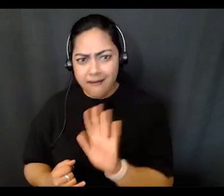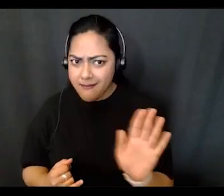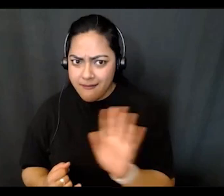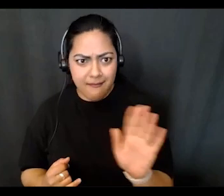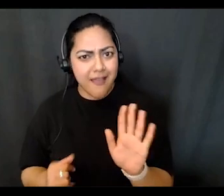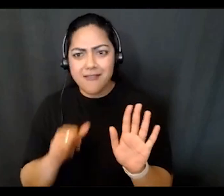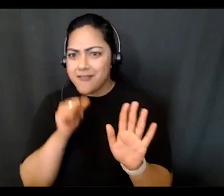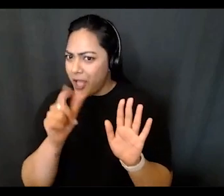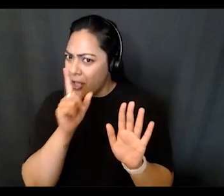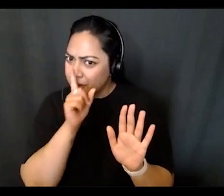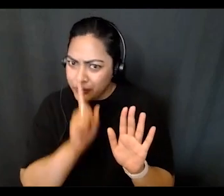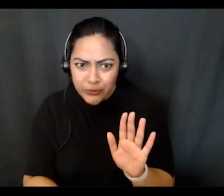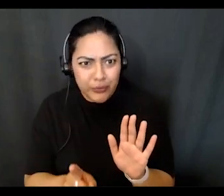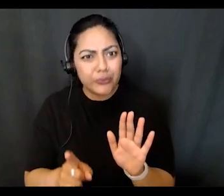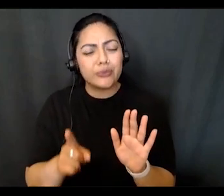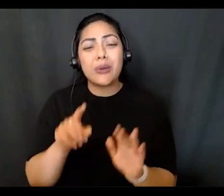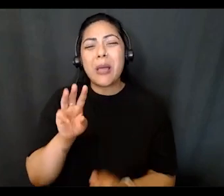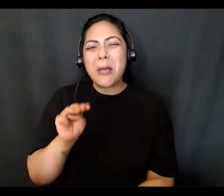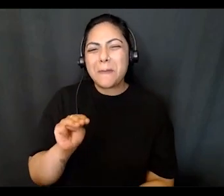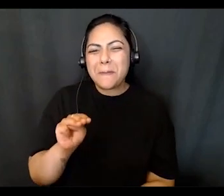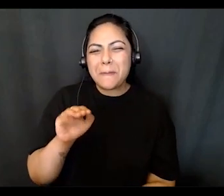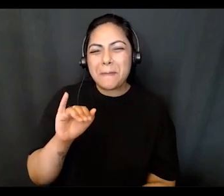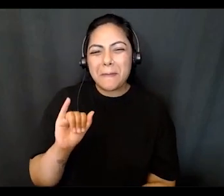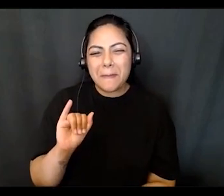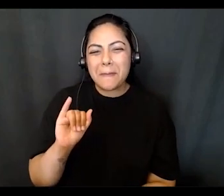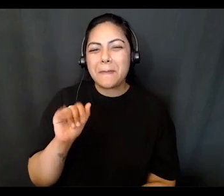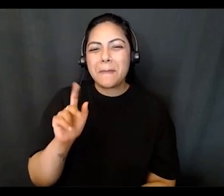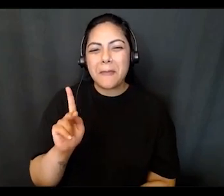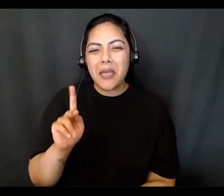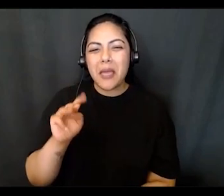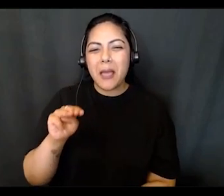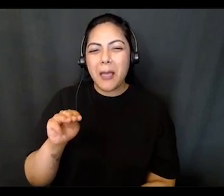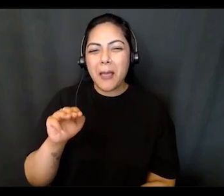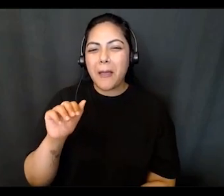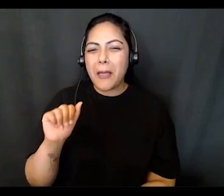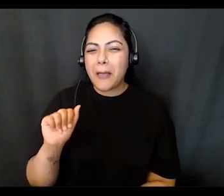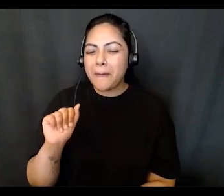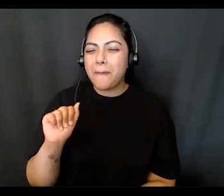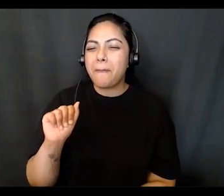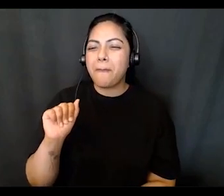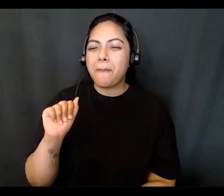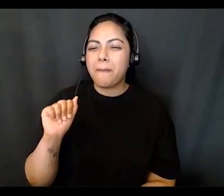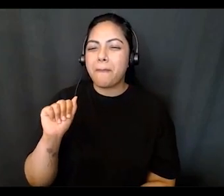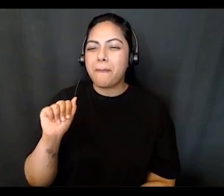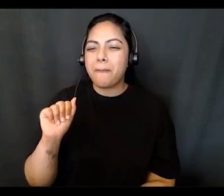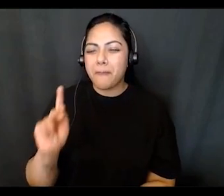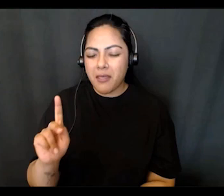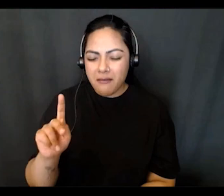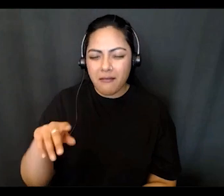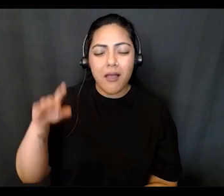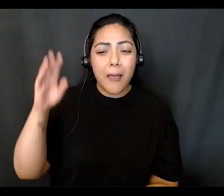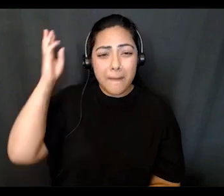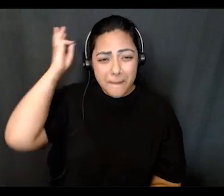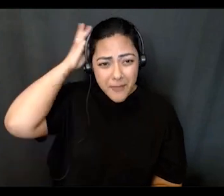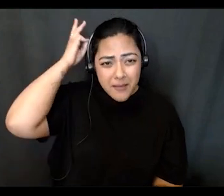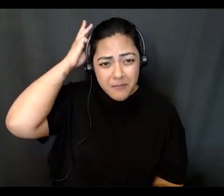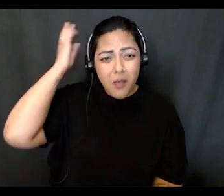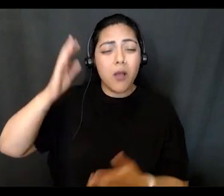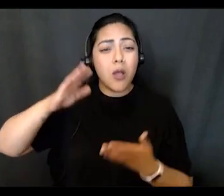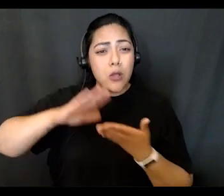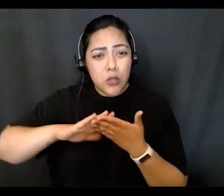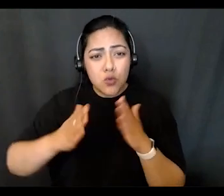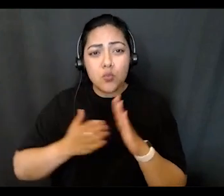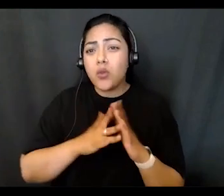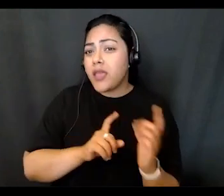fact, Mi'kmaq community shared the caretaking, handed over the caretaking of that land to African Nova Scotian people so they would have a place to